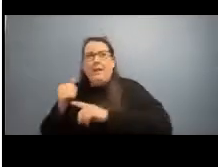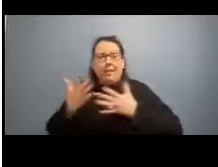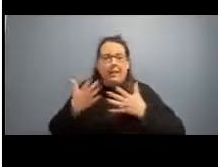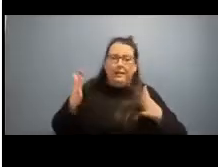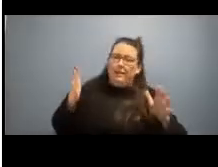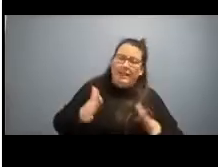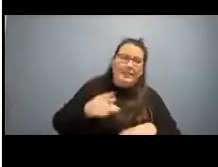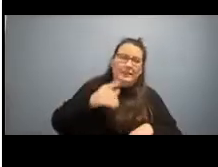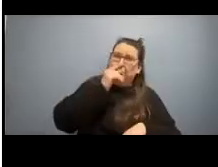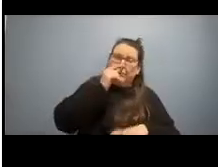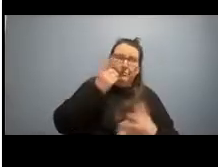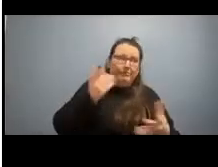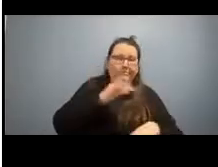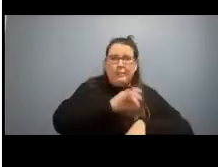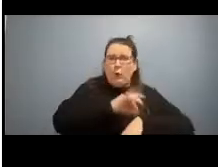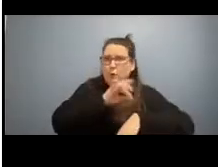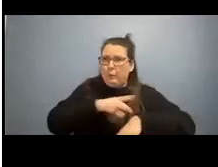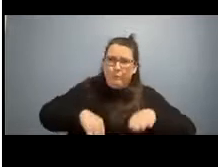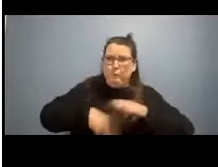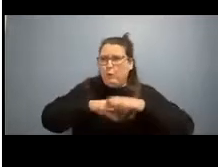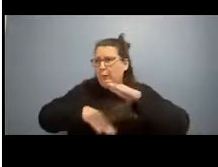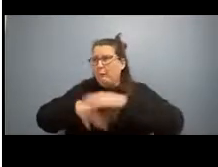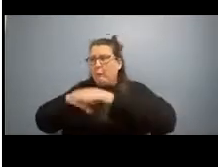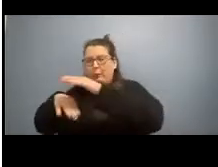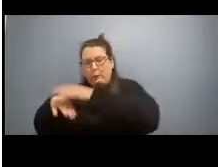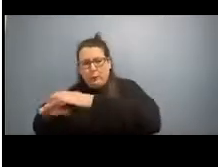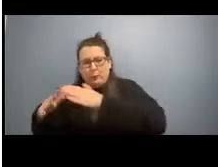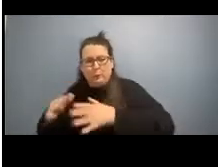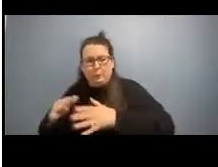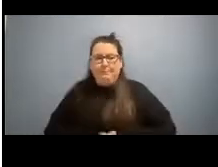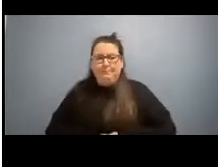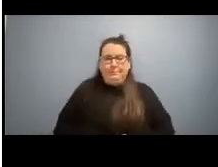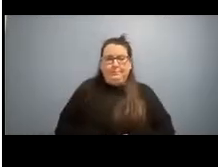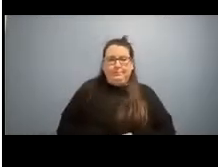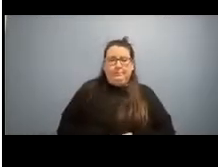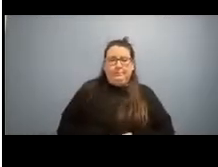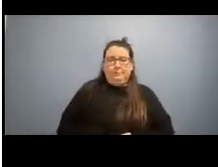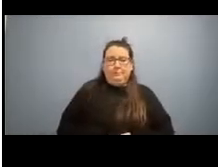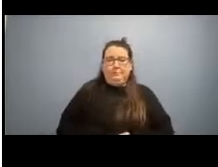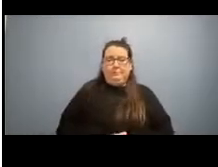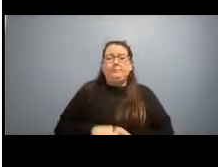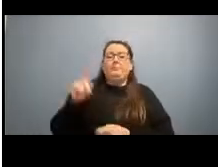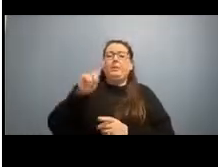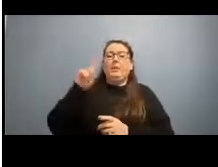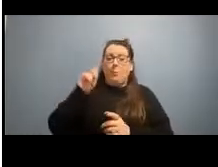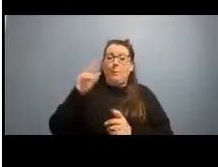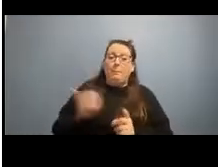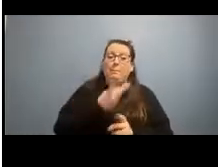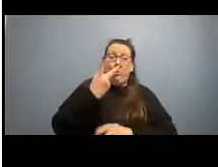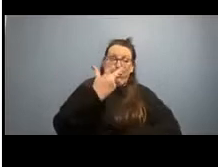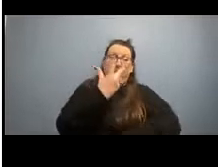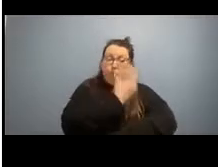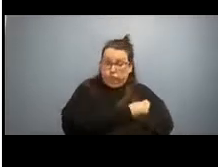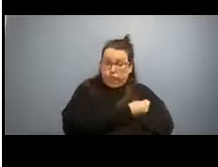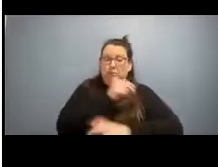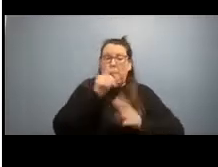higher. And so far our vaccinations are both effective against the Delta variant, the